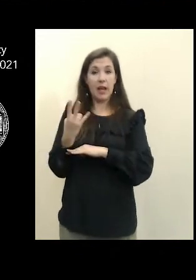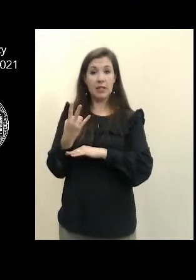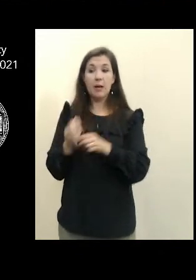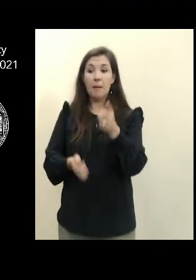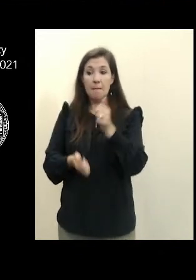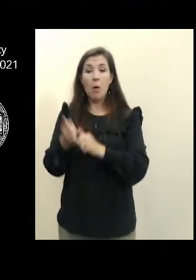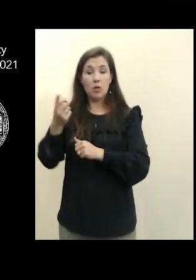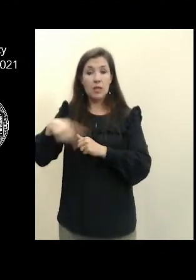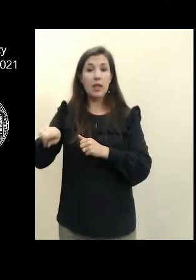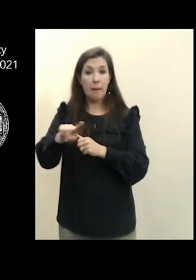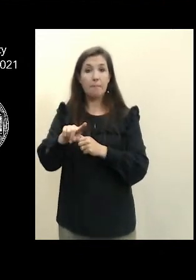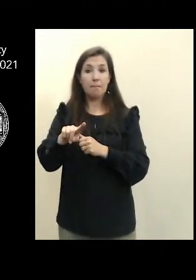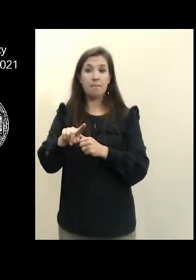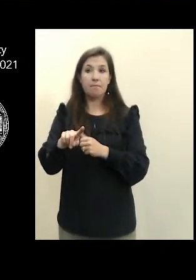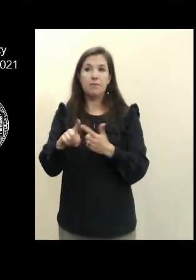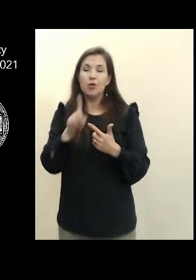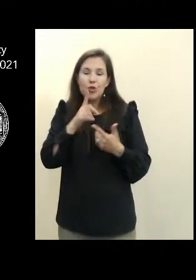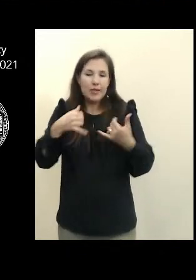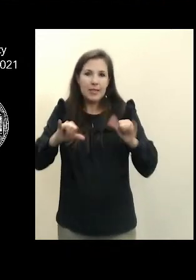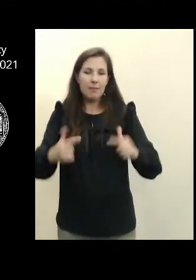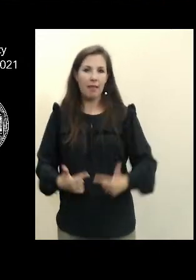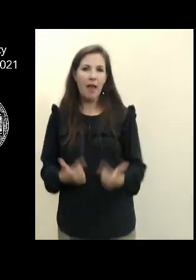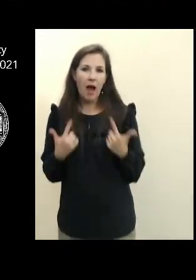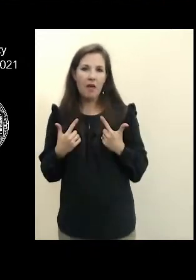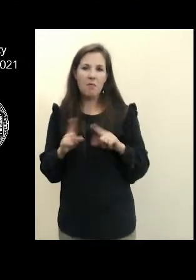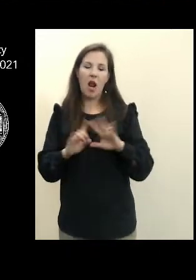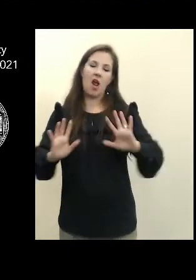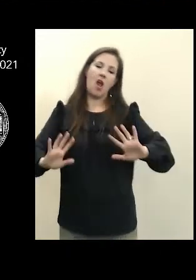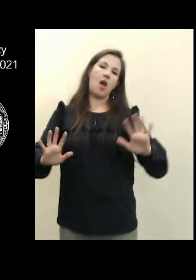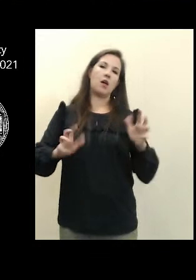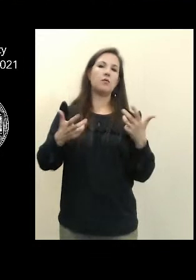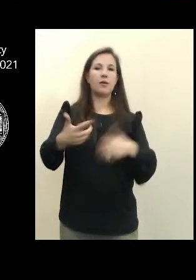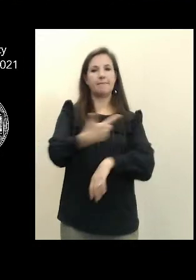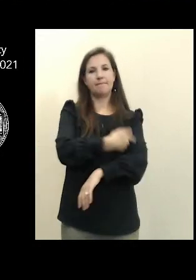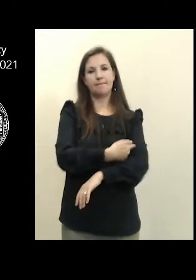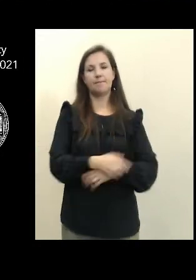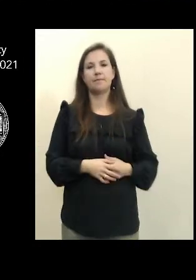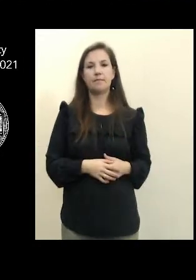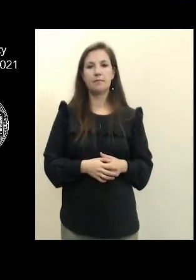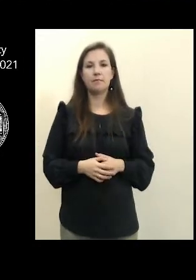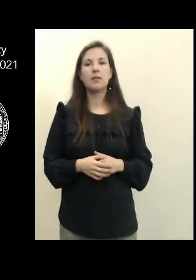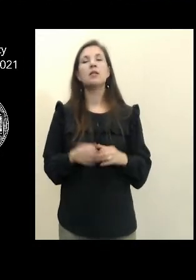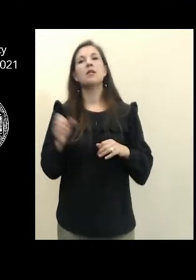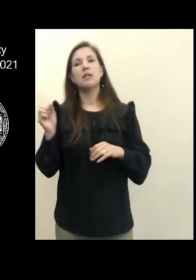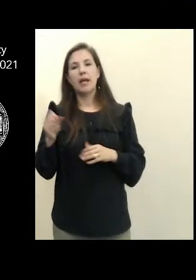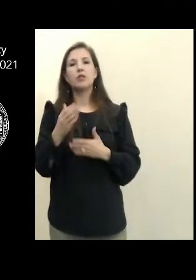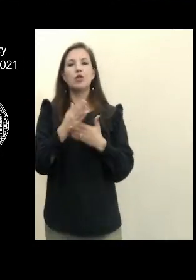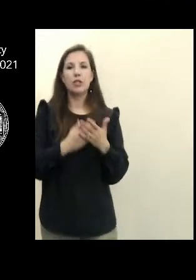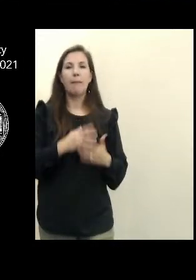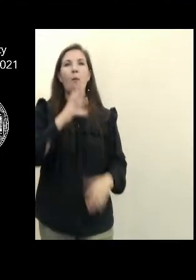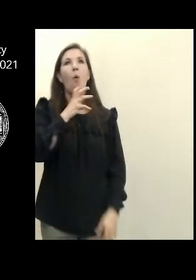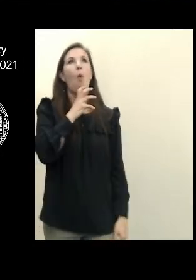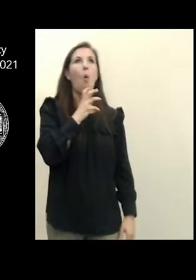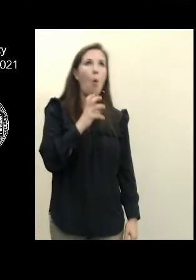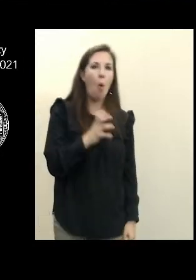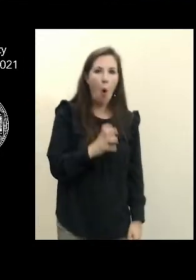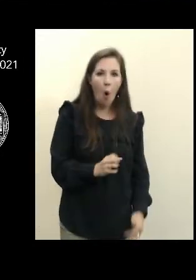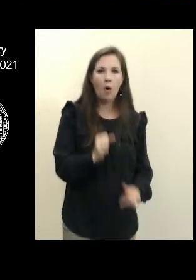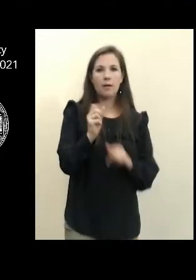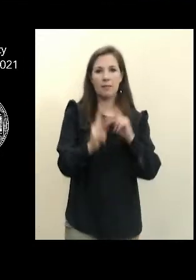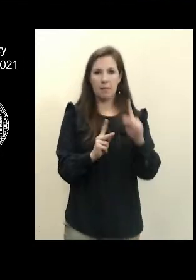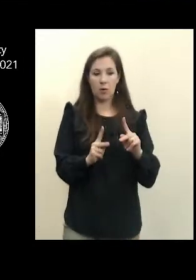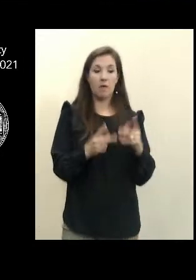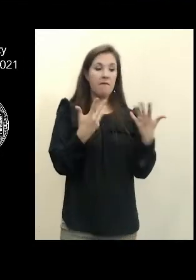Majority of them are individuals who should be alive today, but they didn't get vaccinated. Yes, there are some very old people who have